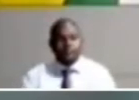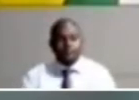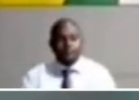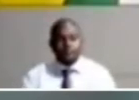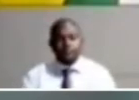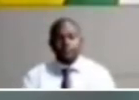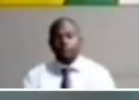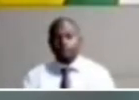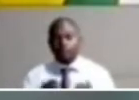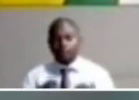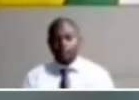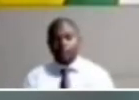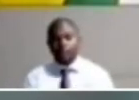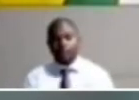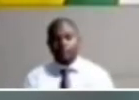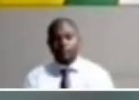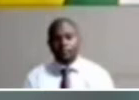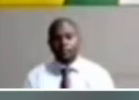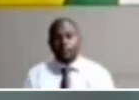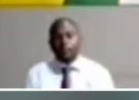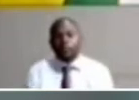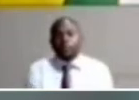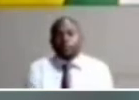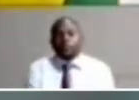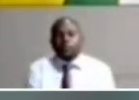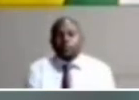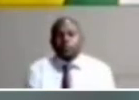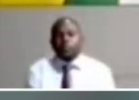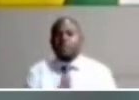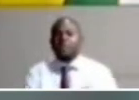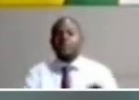We would then not be curing anything.